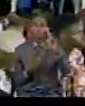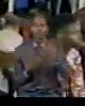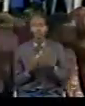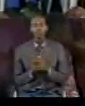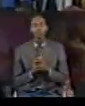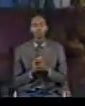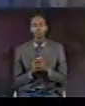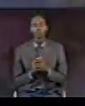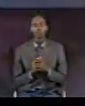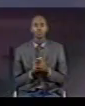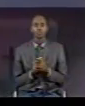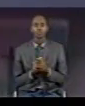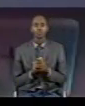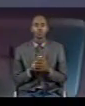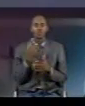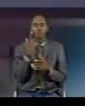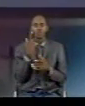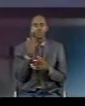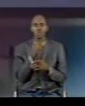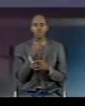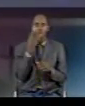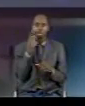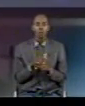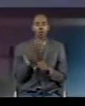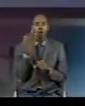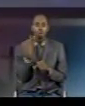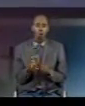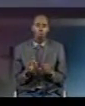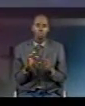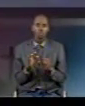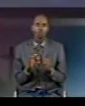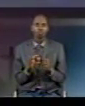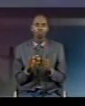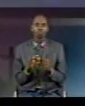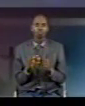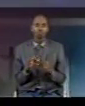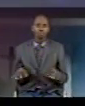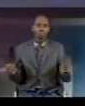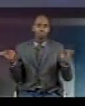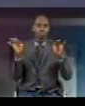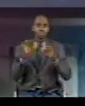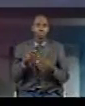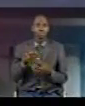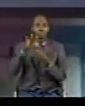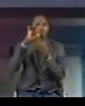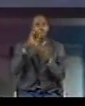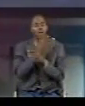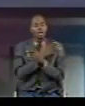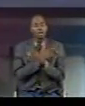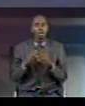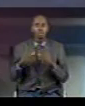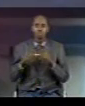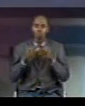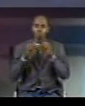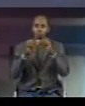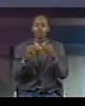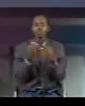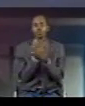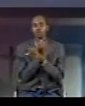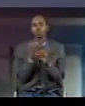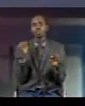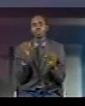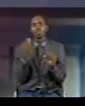Number one, the promise of peculiar and perpetual redemption. The promise of